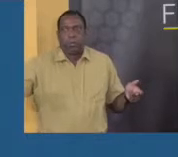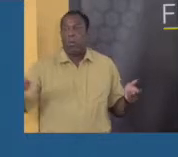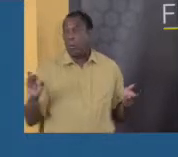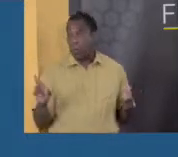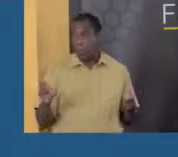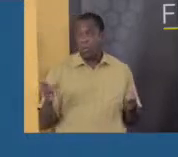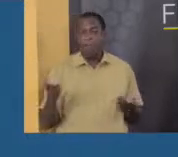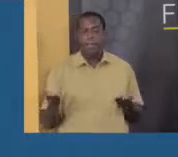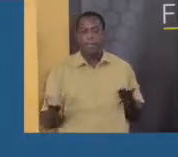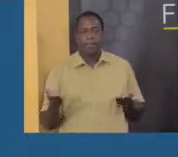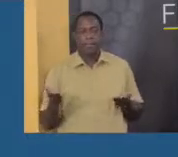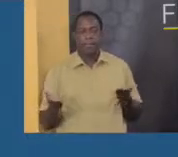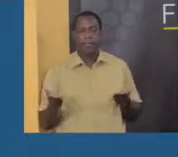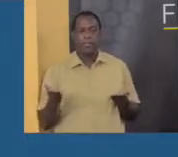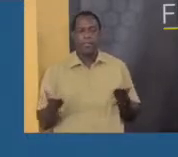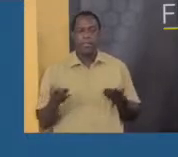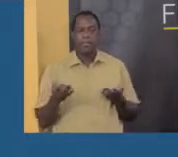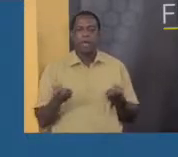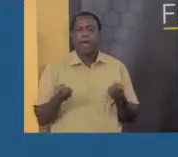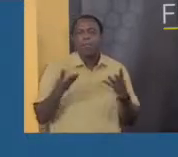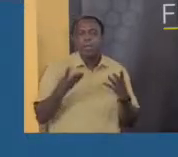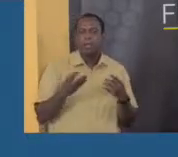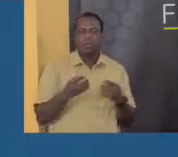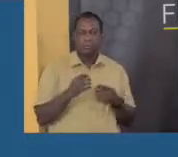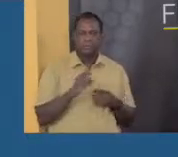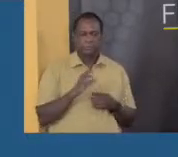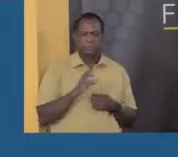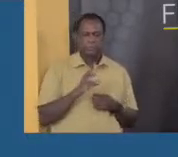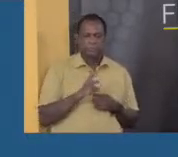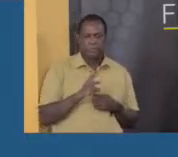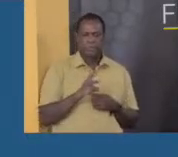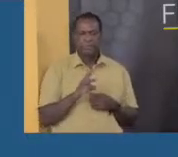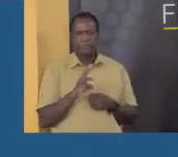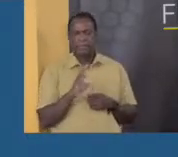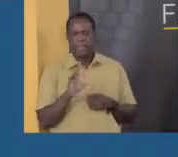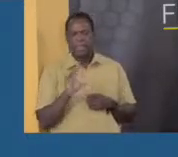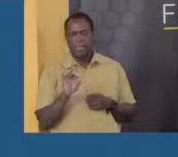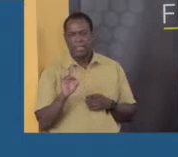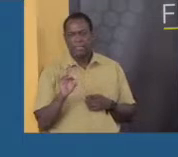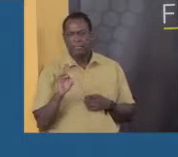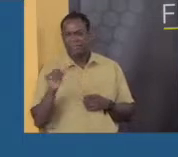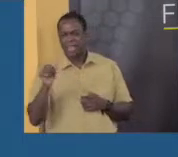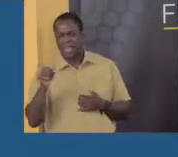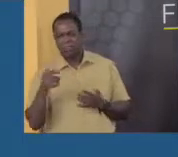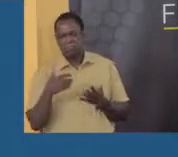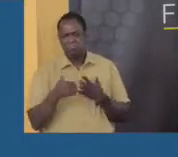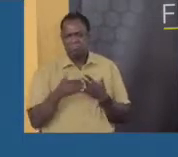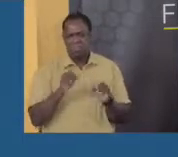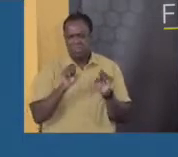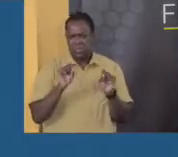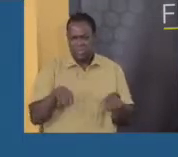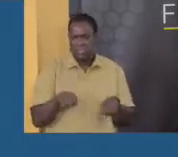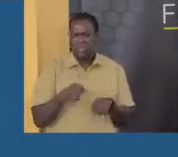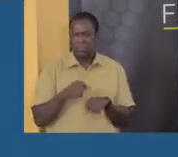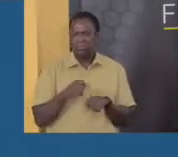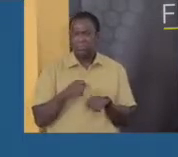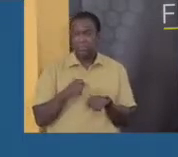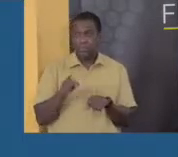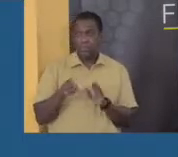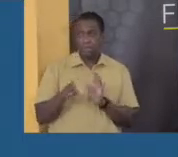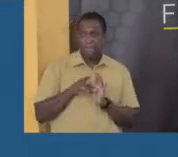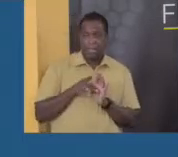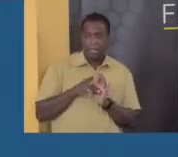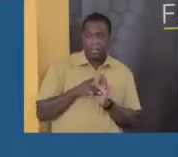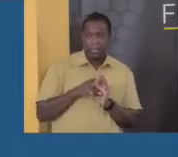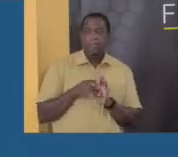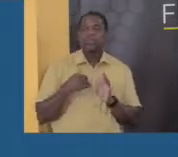go in numbers, say 6, 8, 10, regardless of what system you choose, there